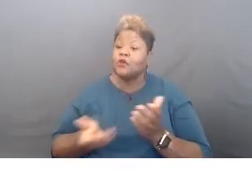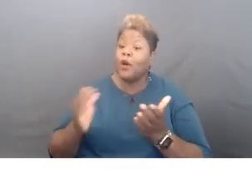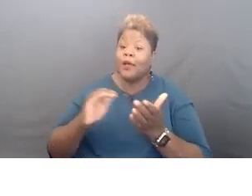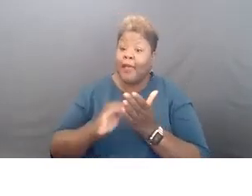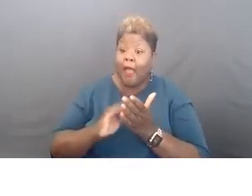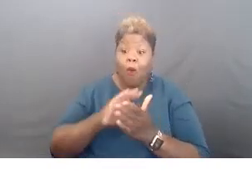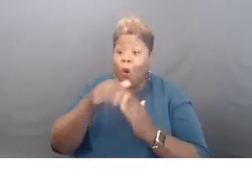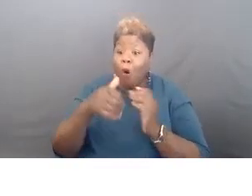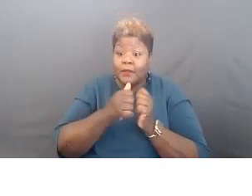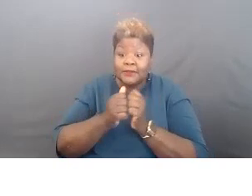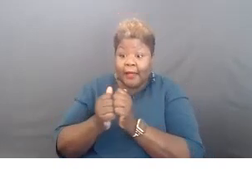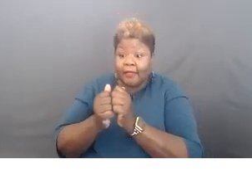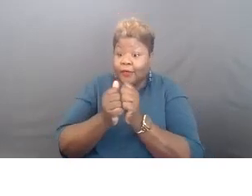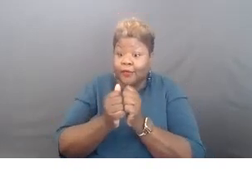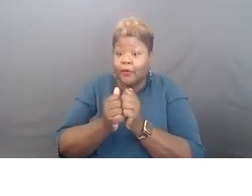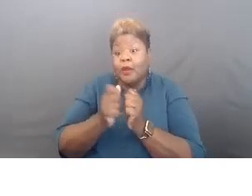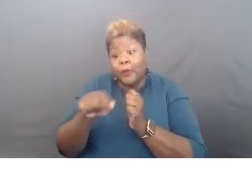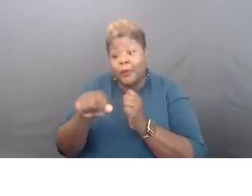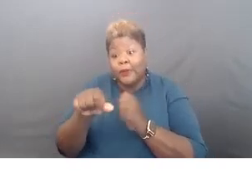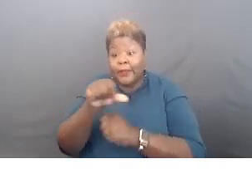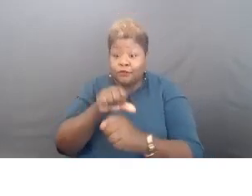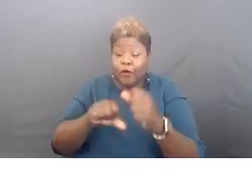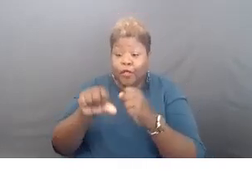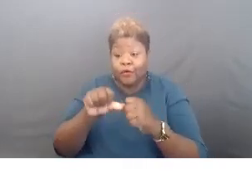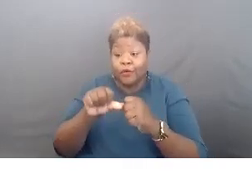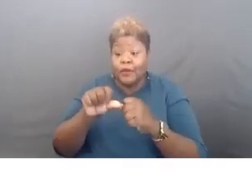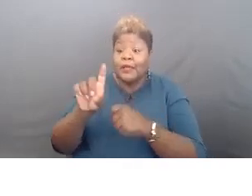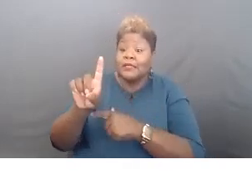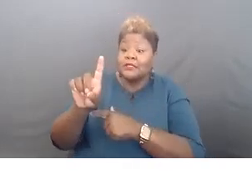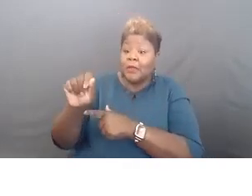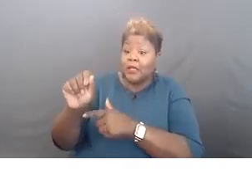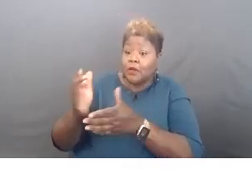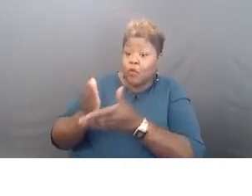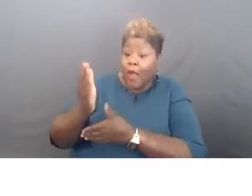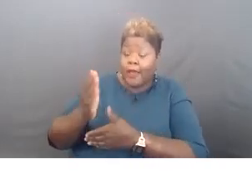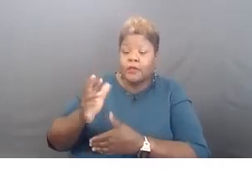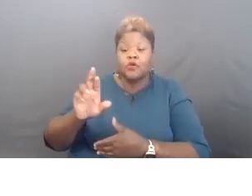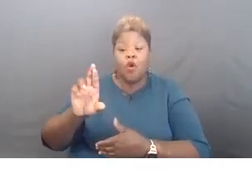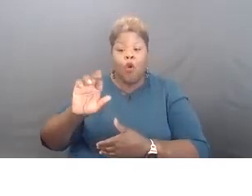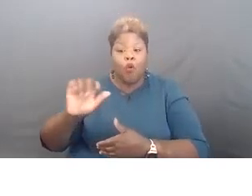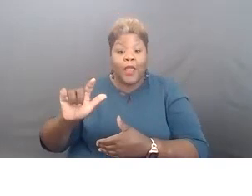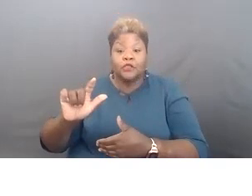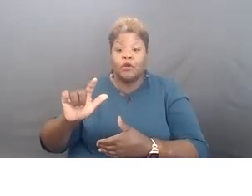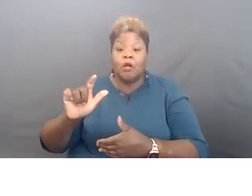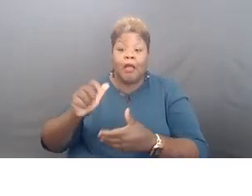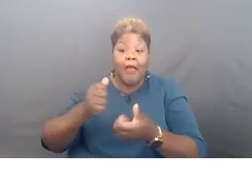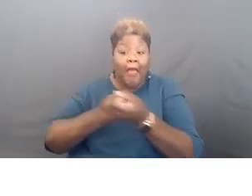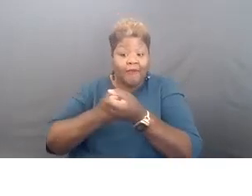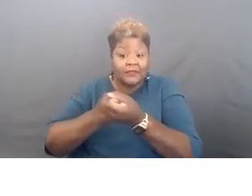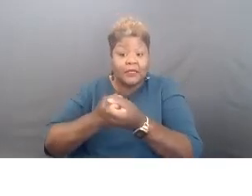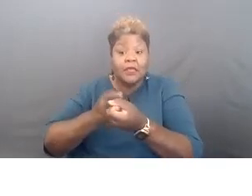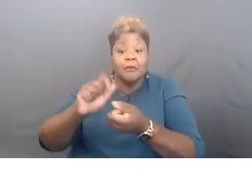all in this together. We need each other. Disability rights and racial advocacy requires collaboration